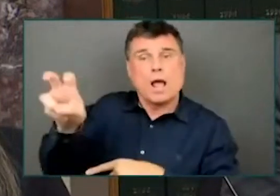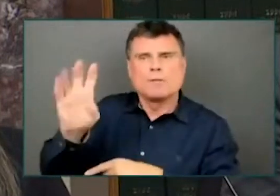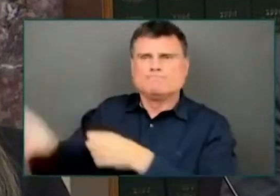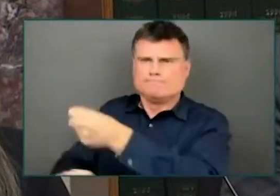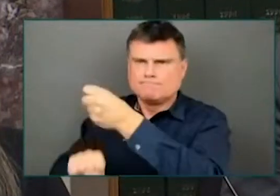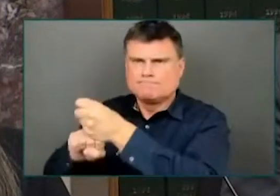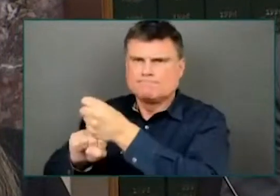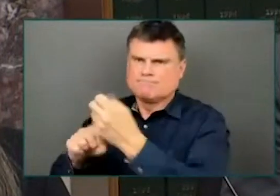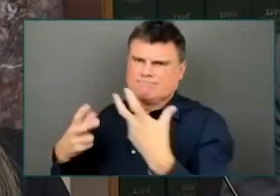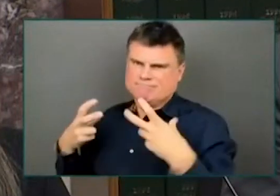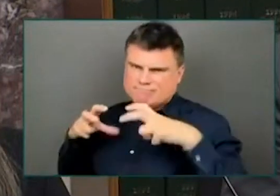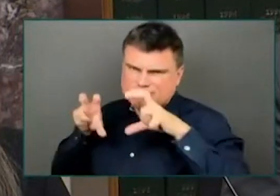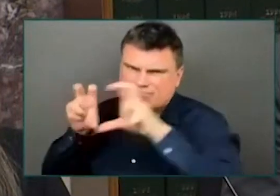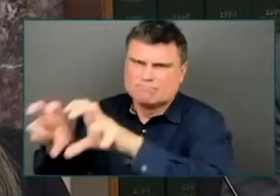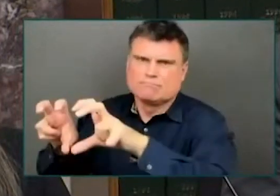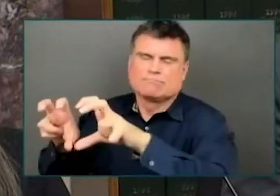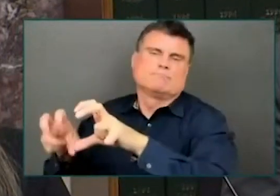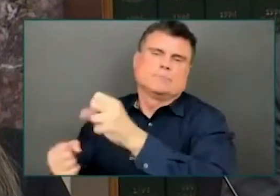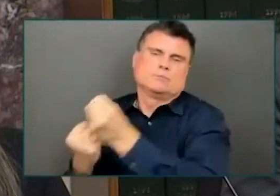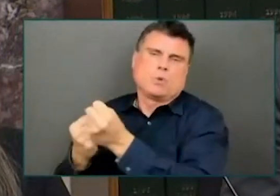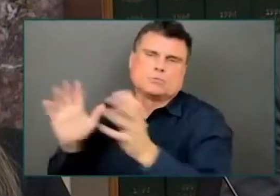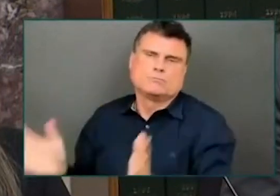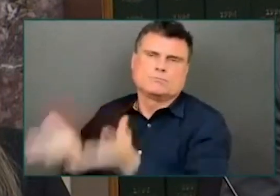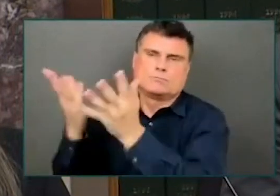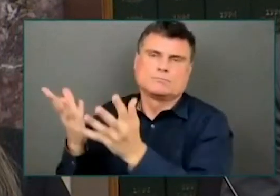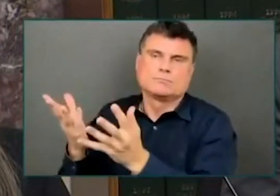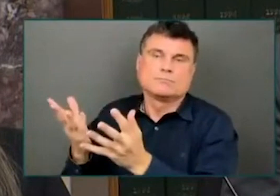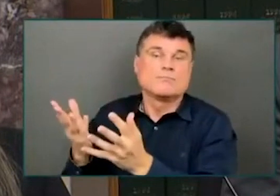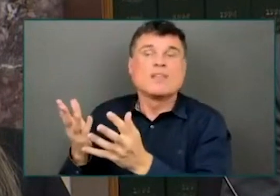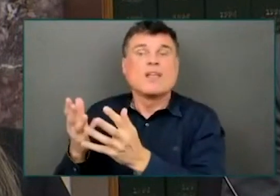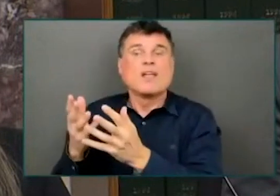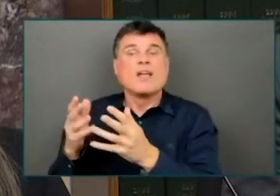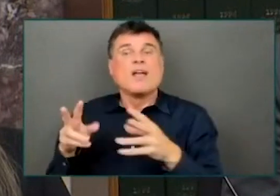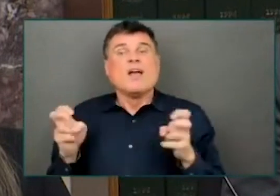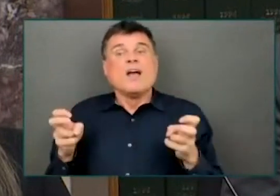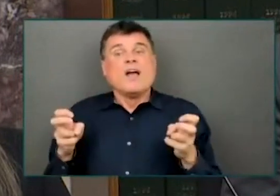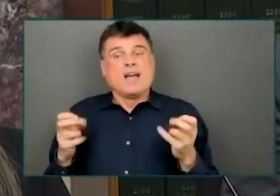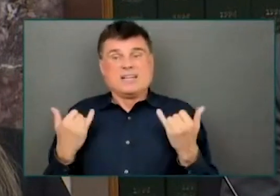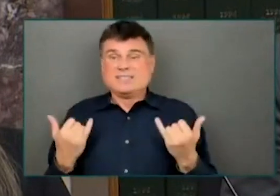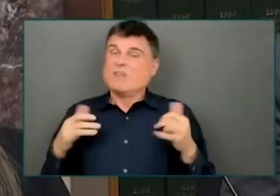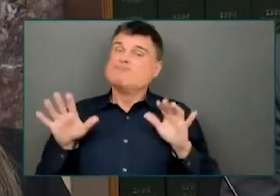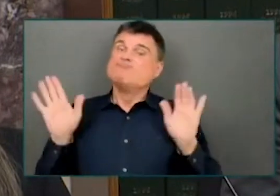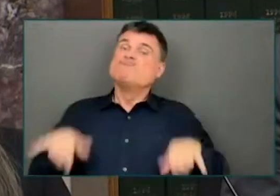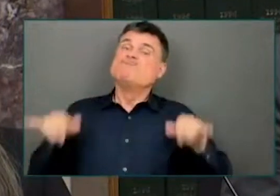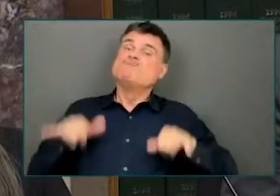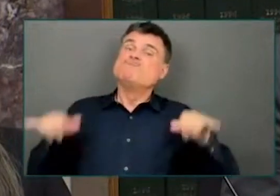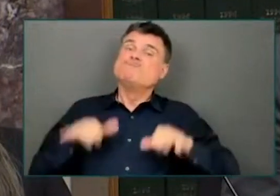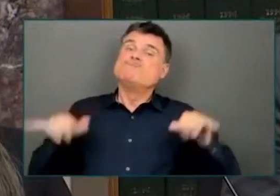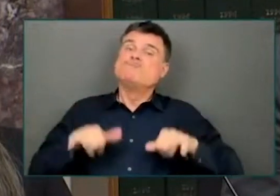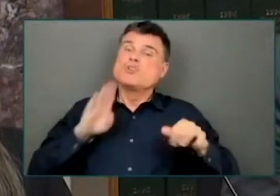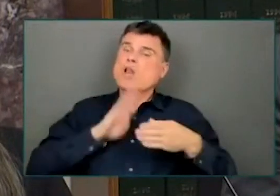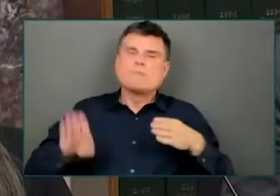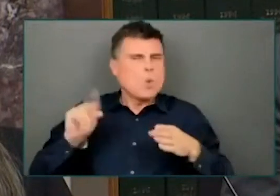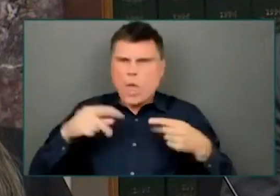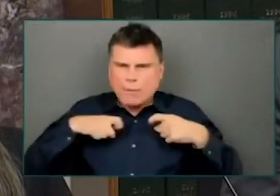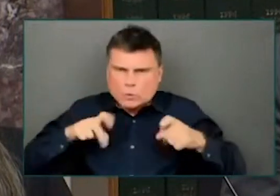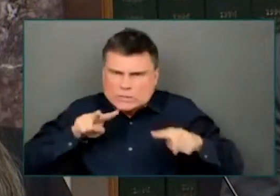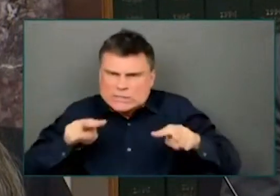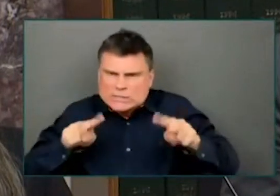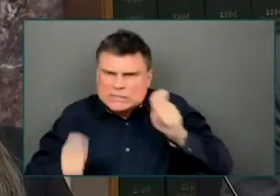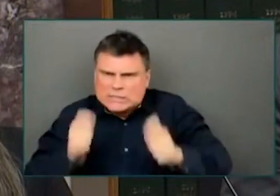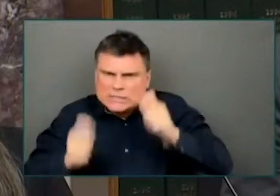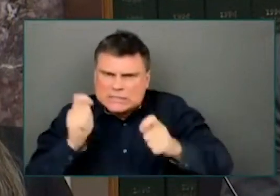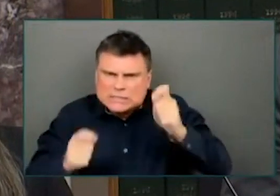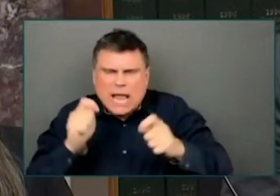Instead of accepting the status quo, we are always looking for ways to make life better for people today. In some cases, Mr.